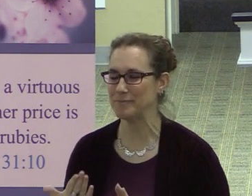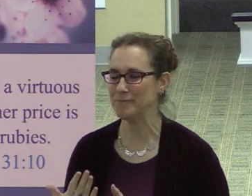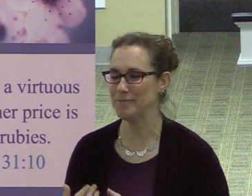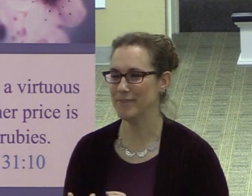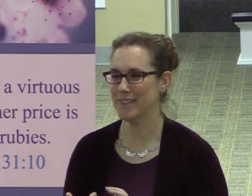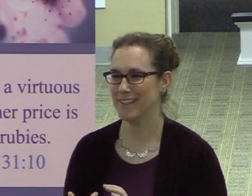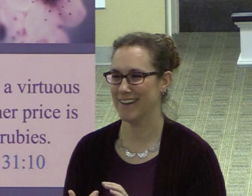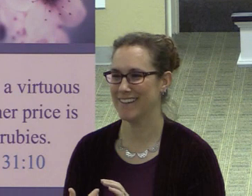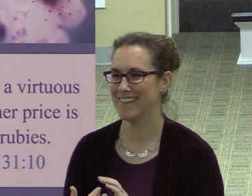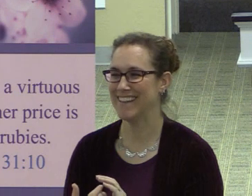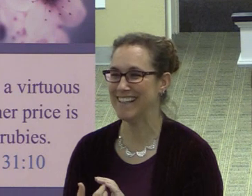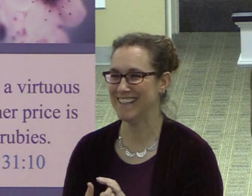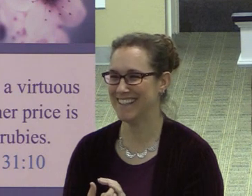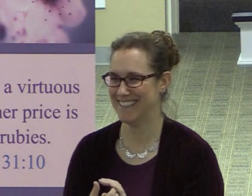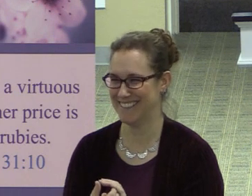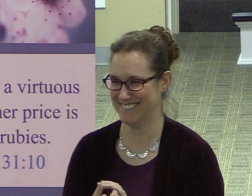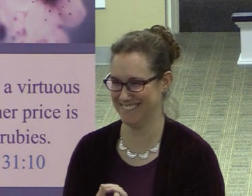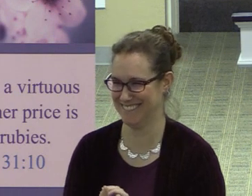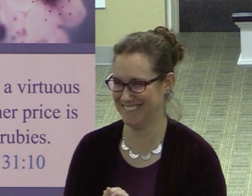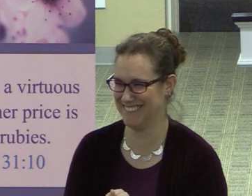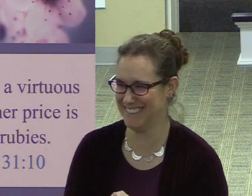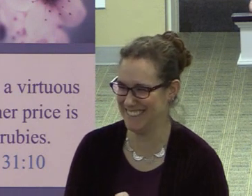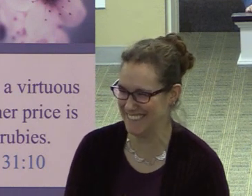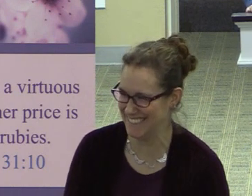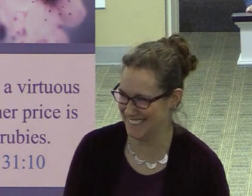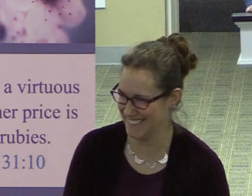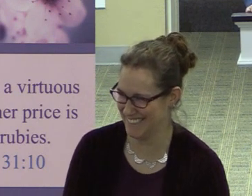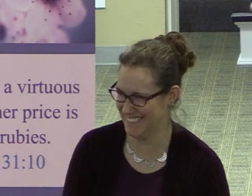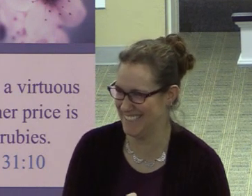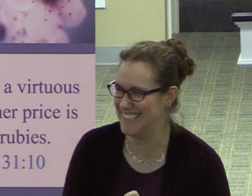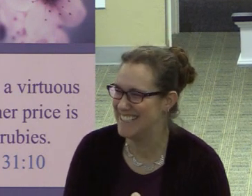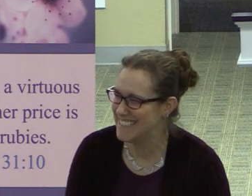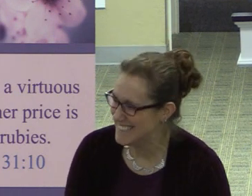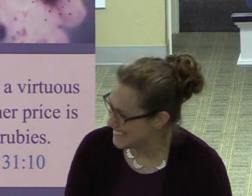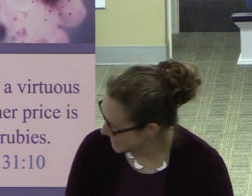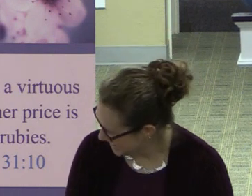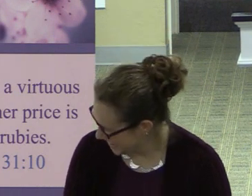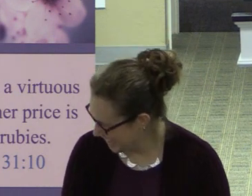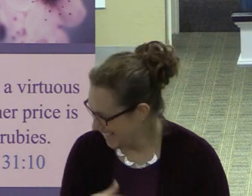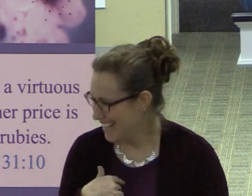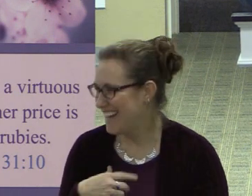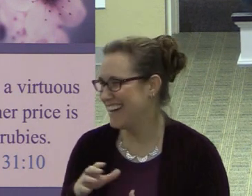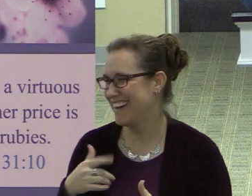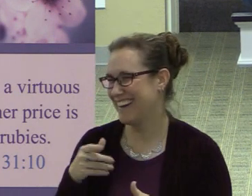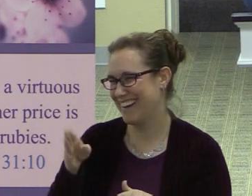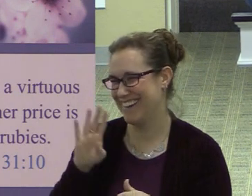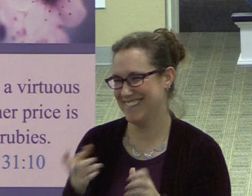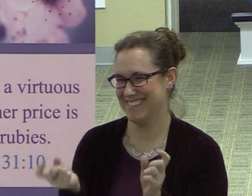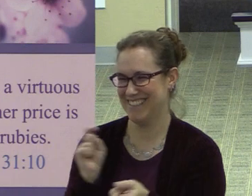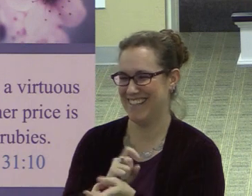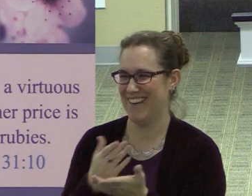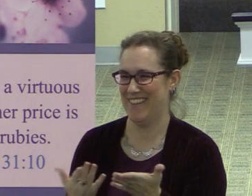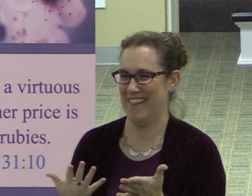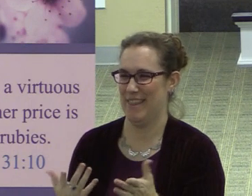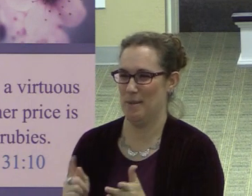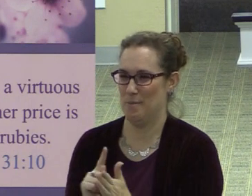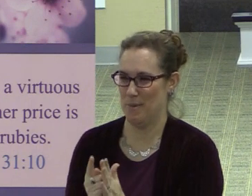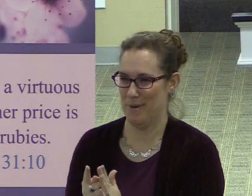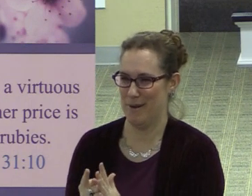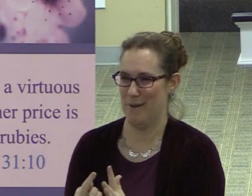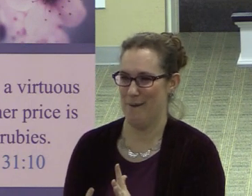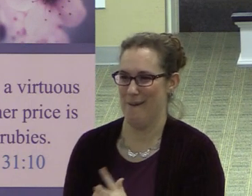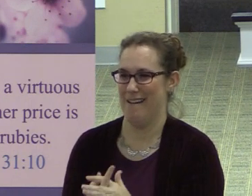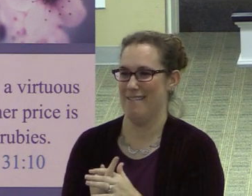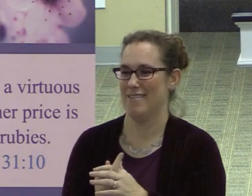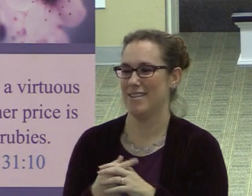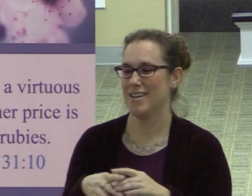had faced. I did 2 survey trips. I thought I was well prepared to bring my family into that. And then God changed everything literally the moment we arrived. He took the power